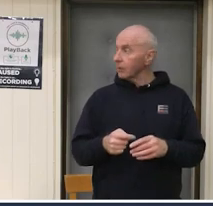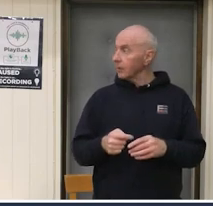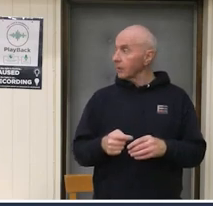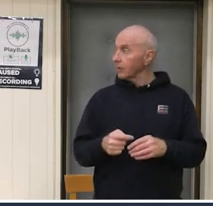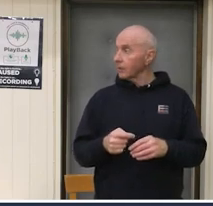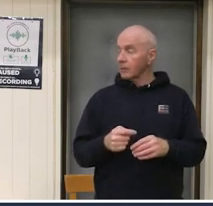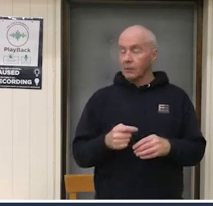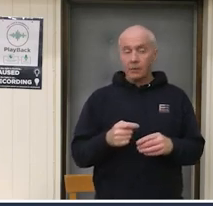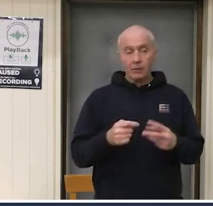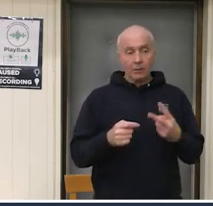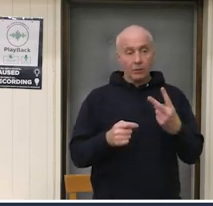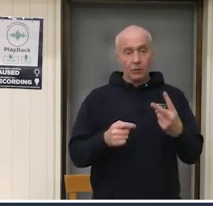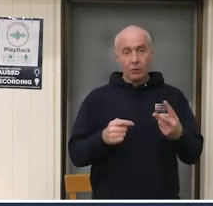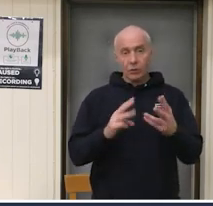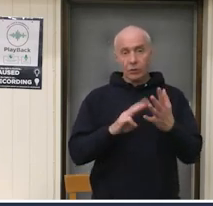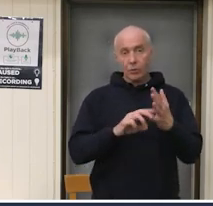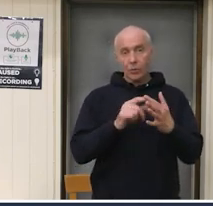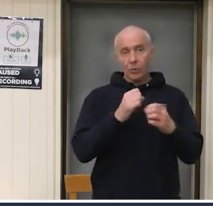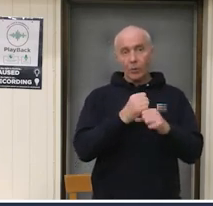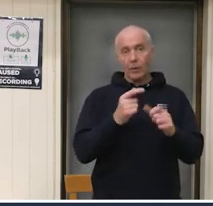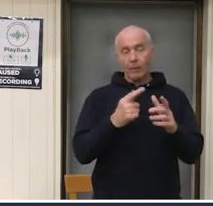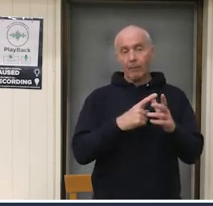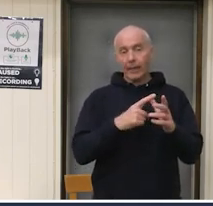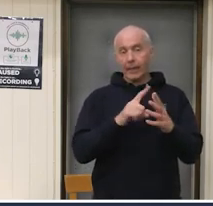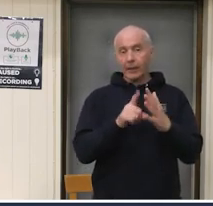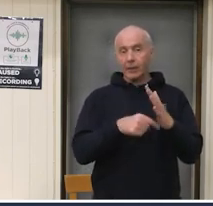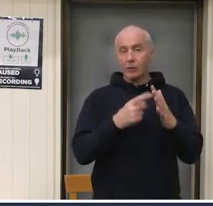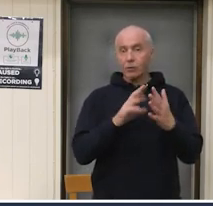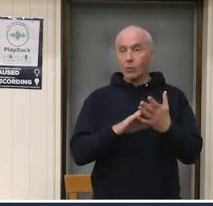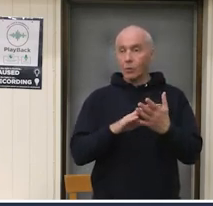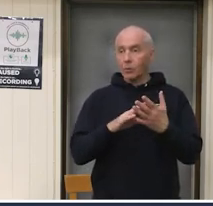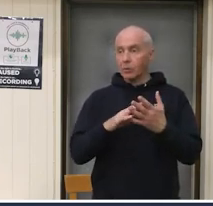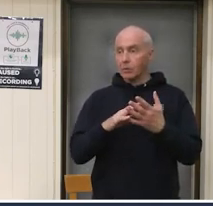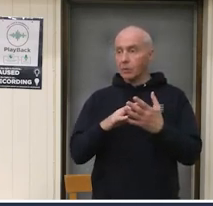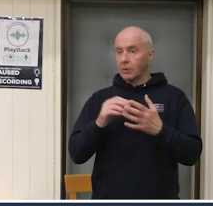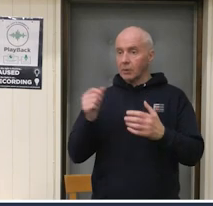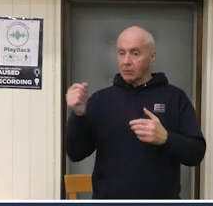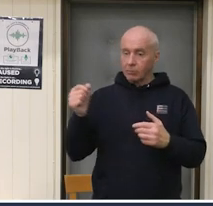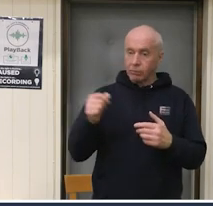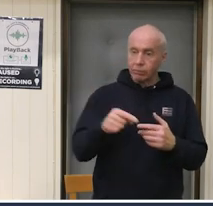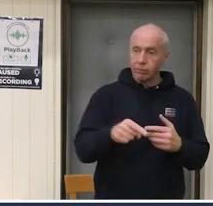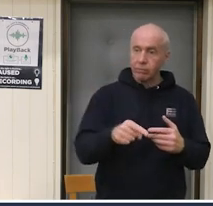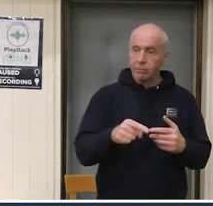just over two megajoules of laser light into a whole room and got